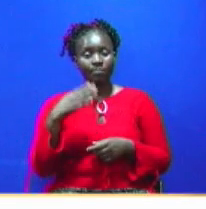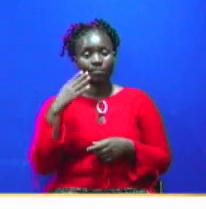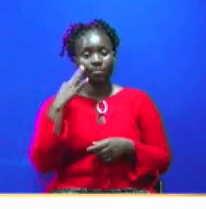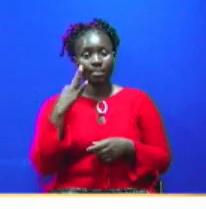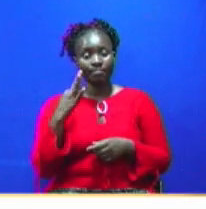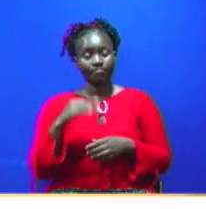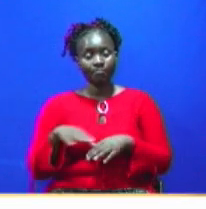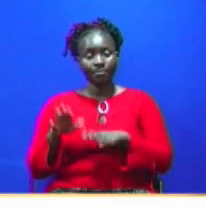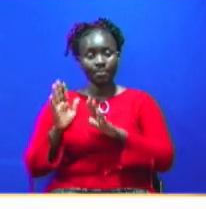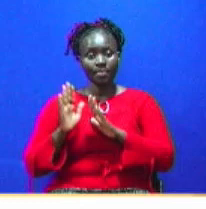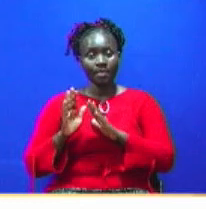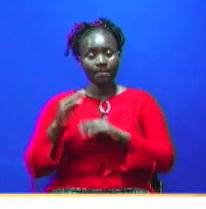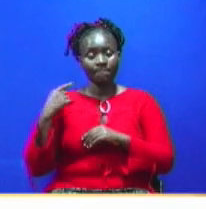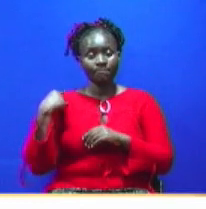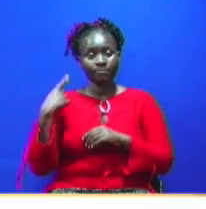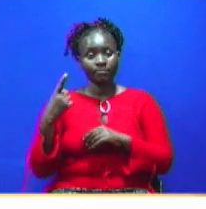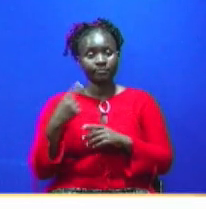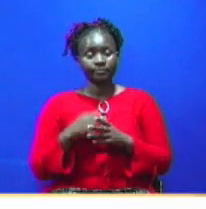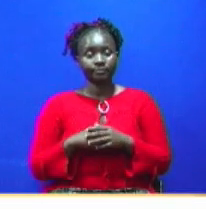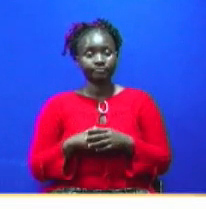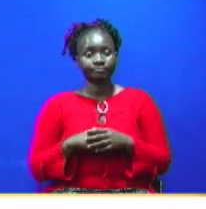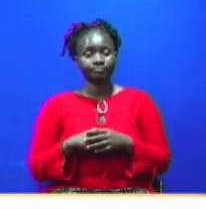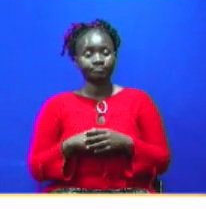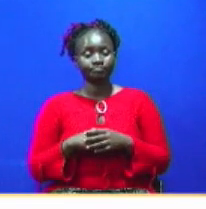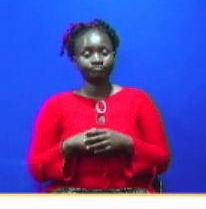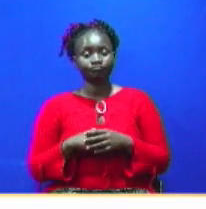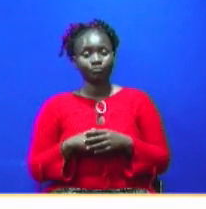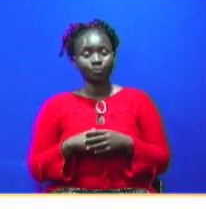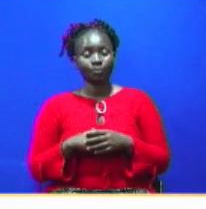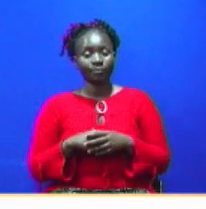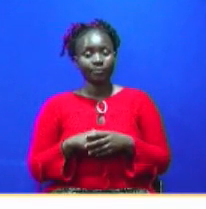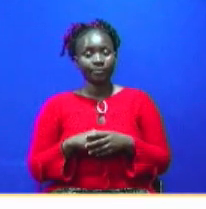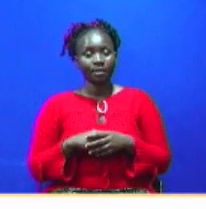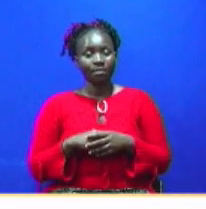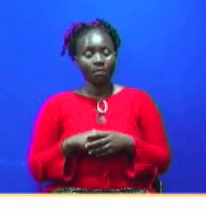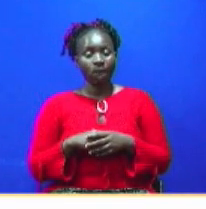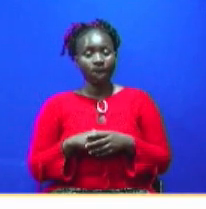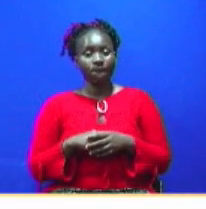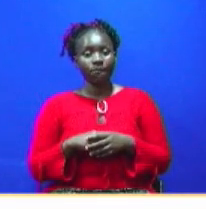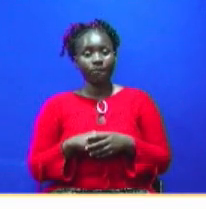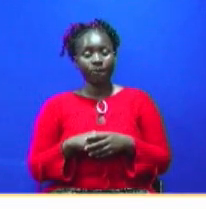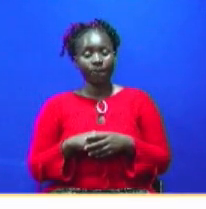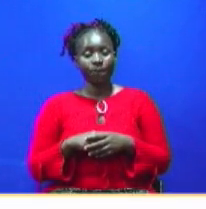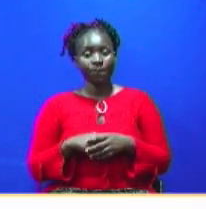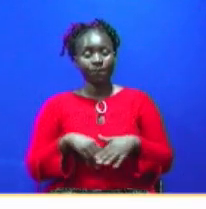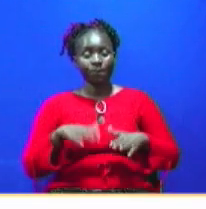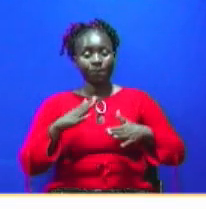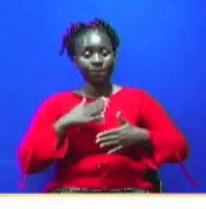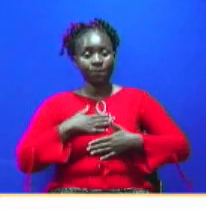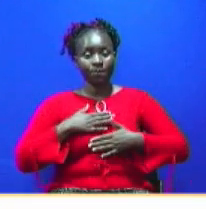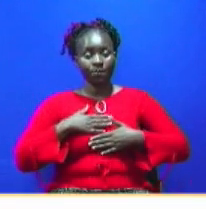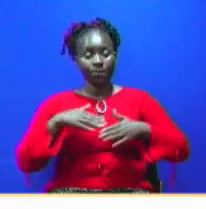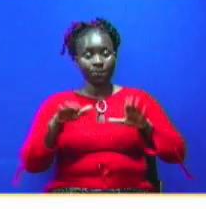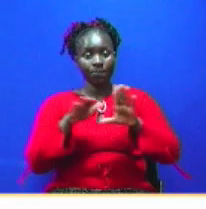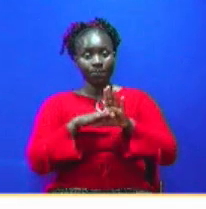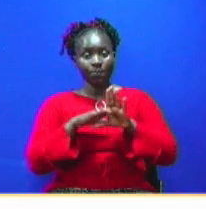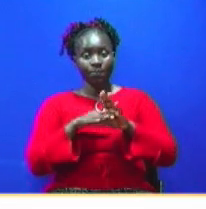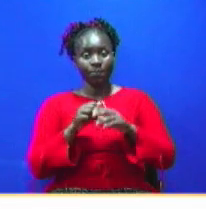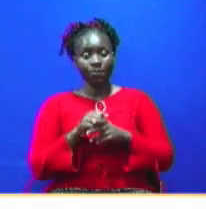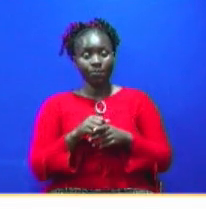abstain, 1, spoiled, 1. Honorable members, section